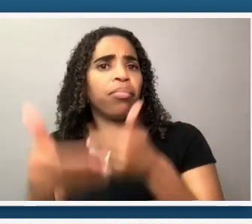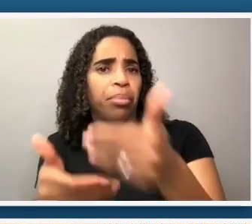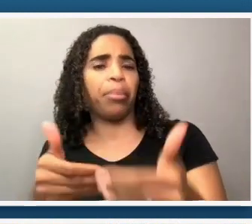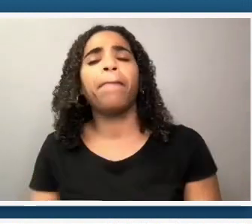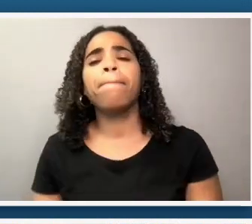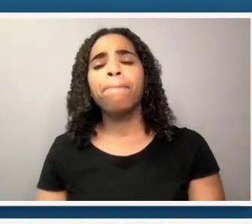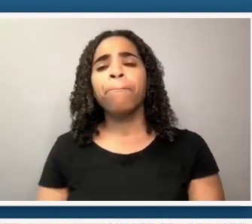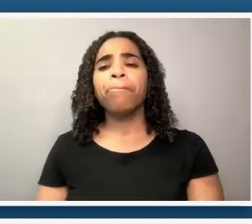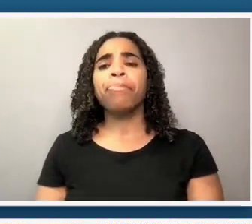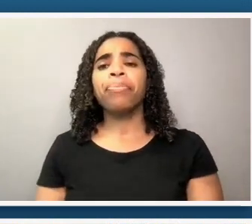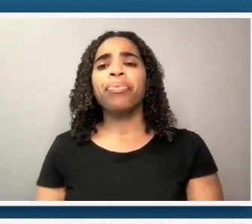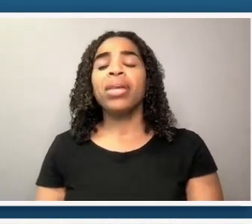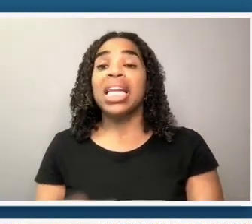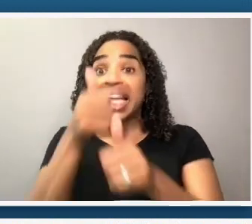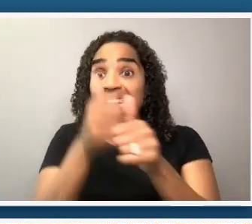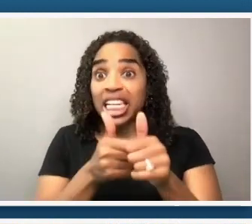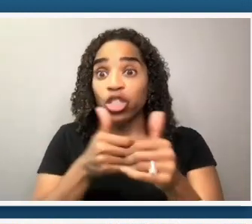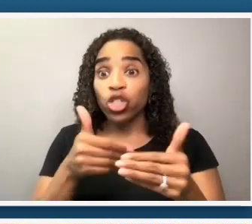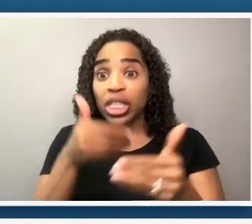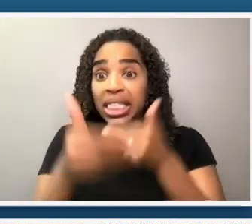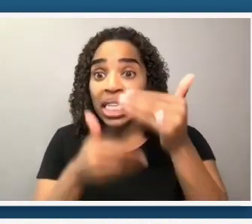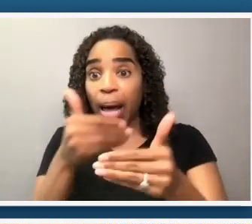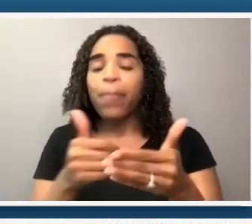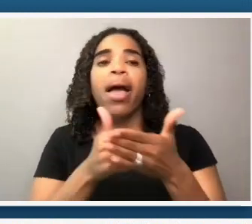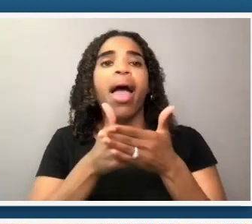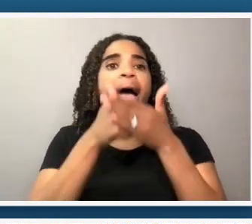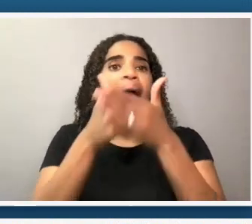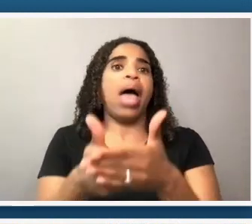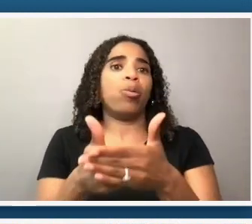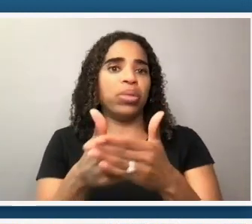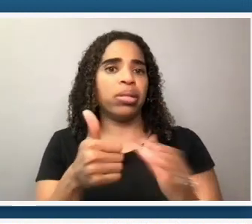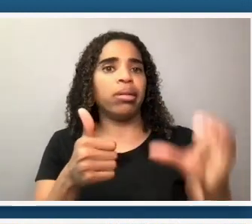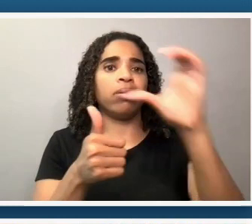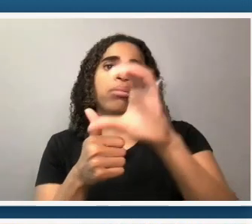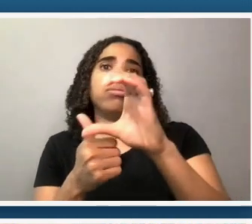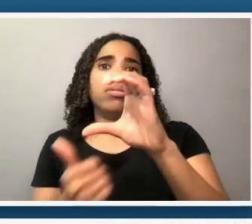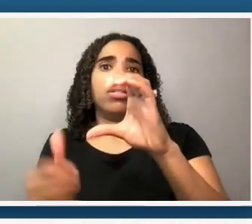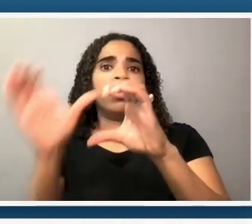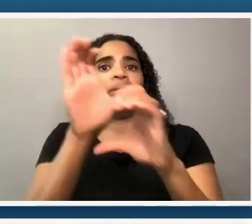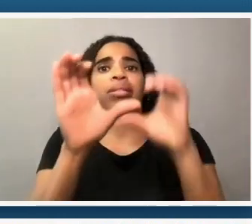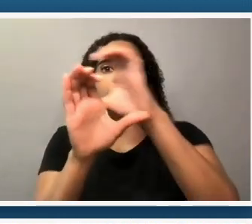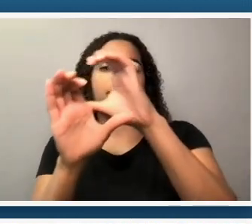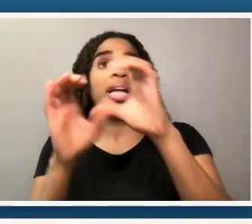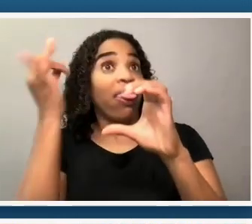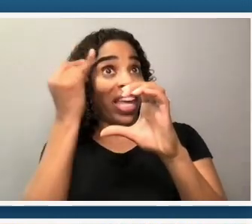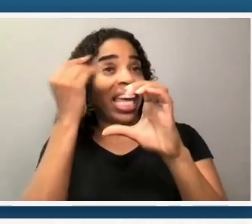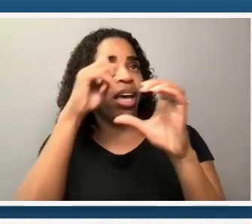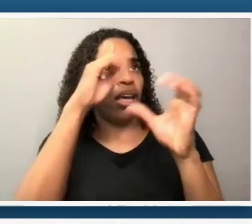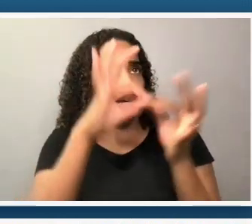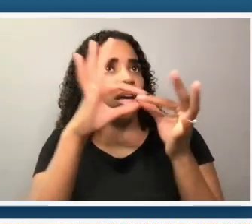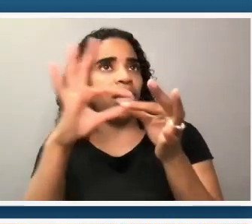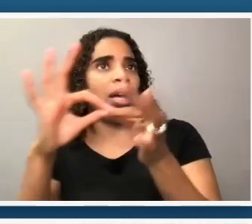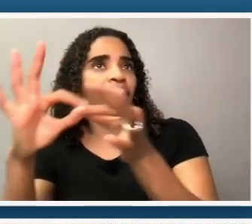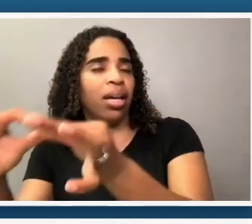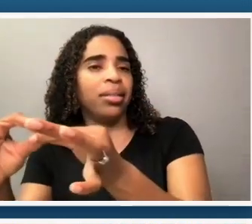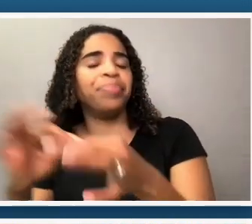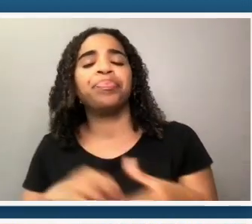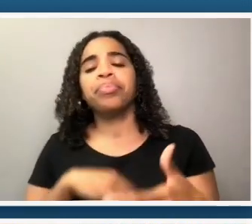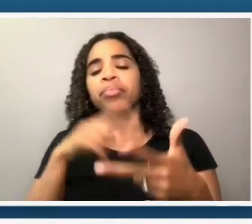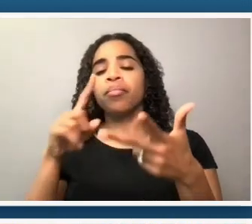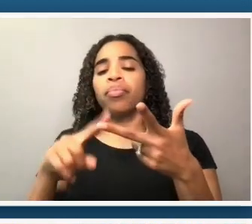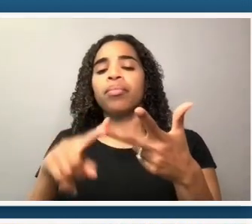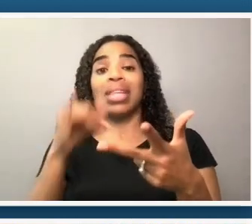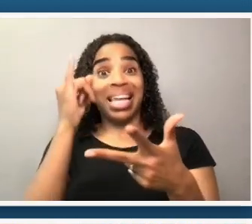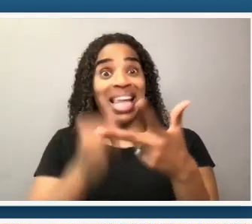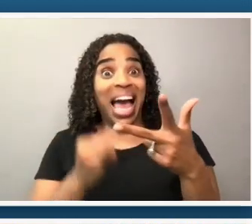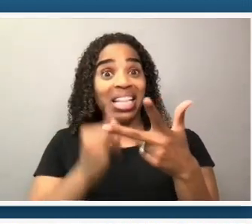will. And each step kind of builds on and extends the thinking of the previous one. And then lastly, as a pattern of behavior,